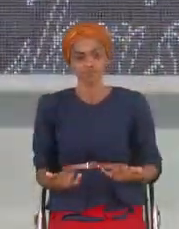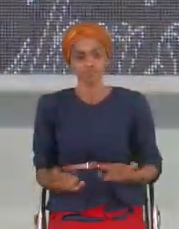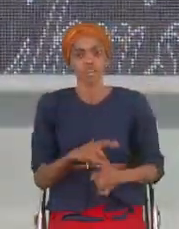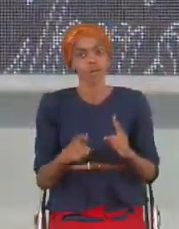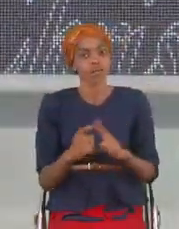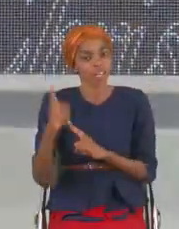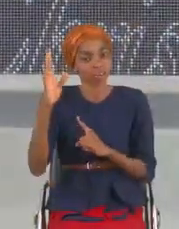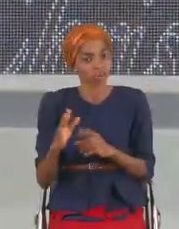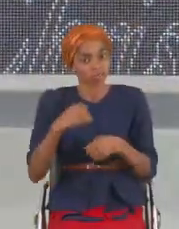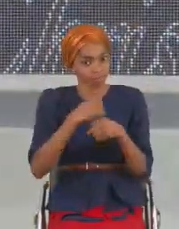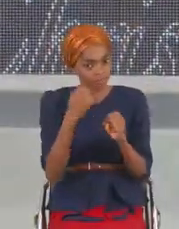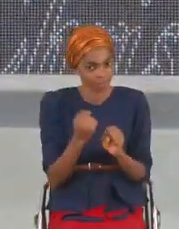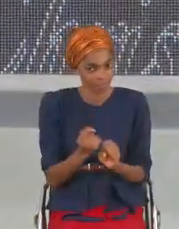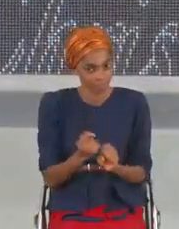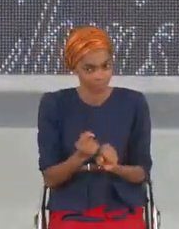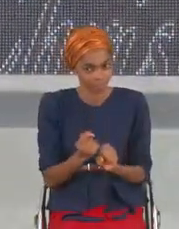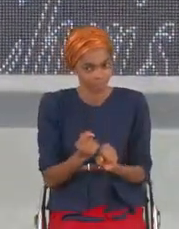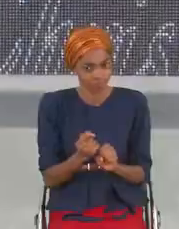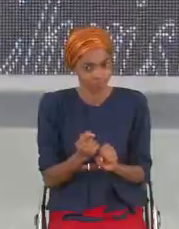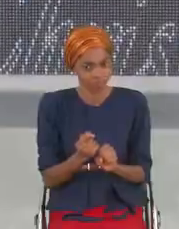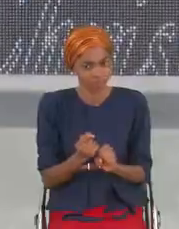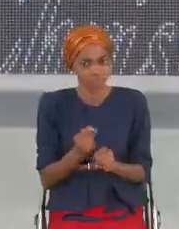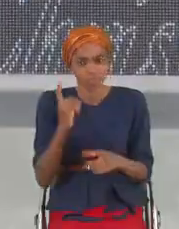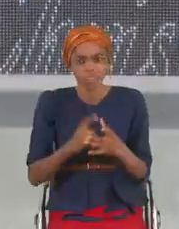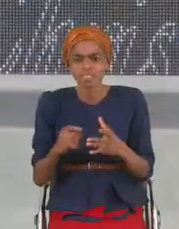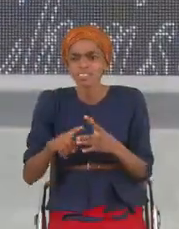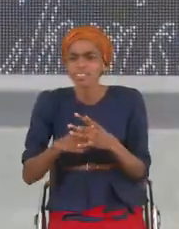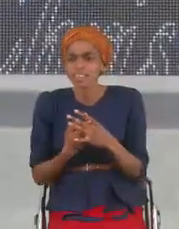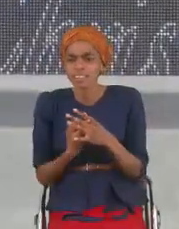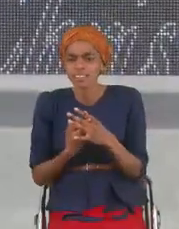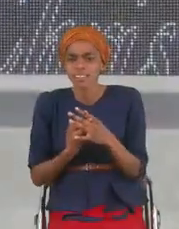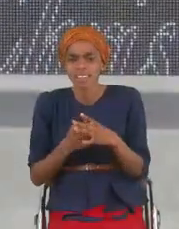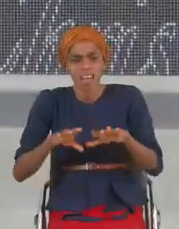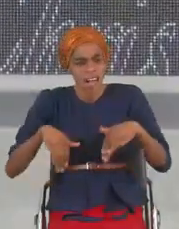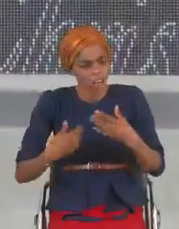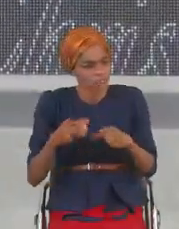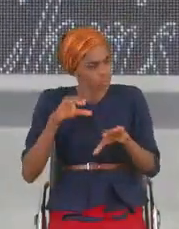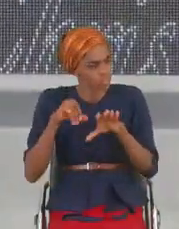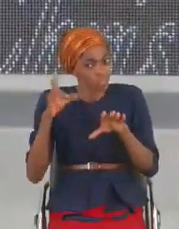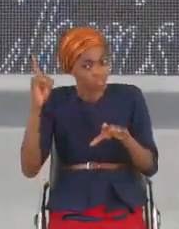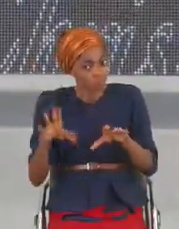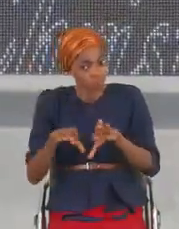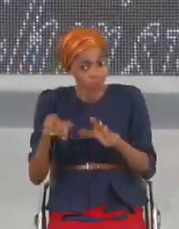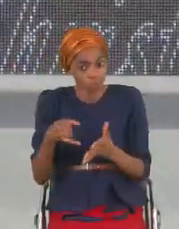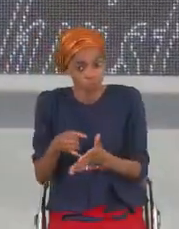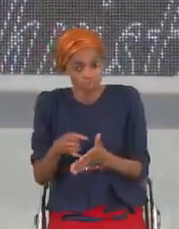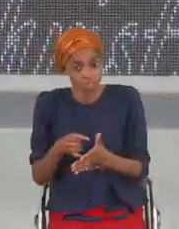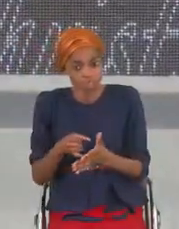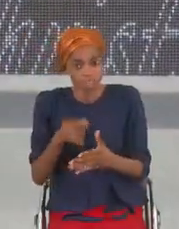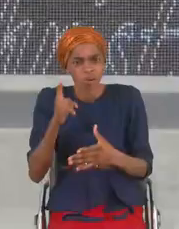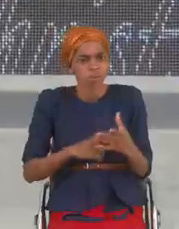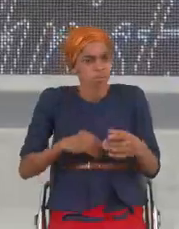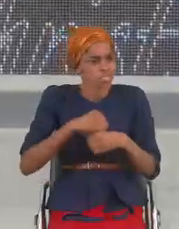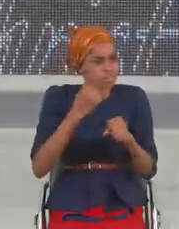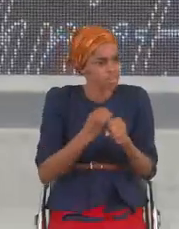God makes, where does he start? How does he do it? What does he make